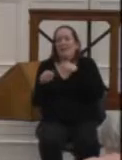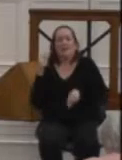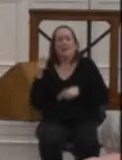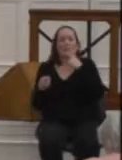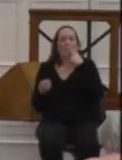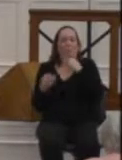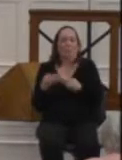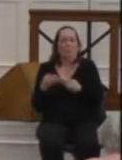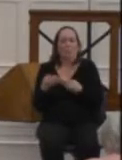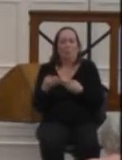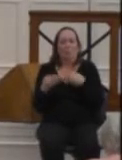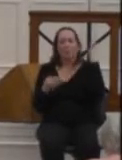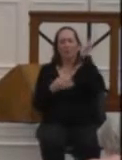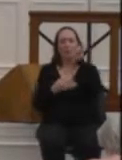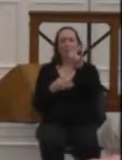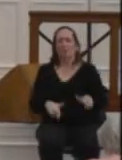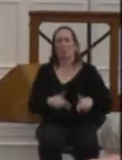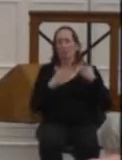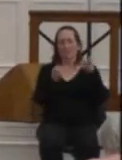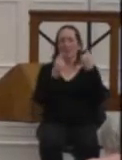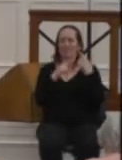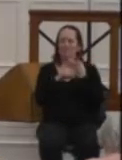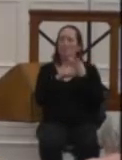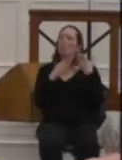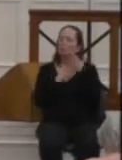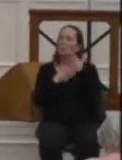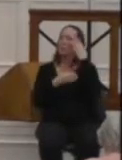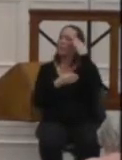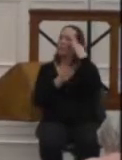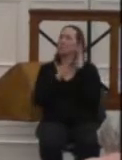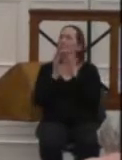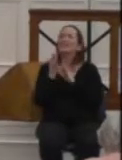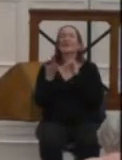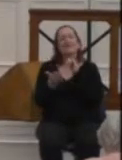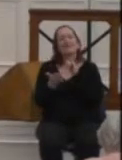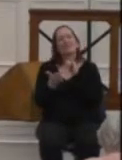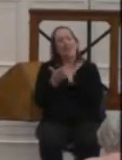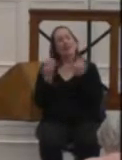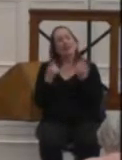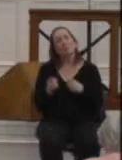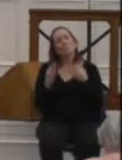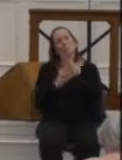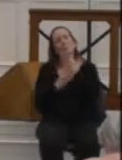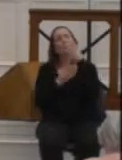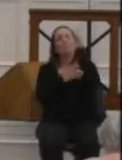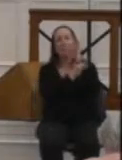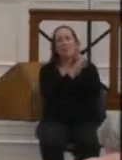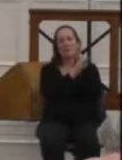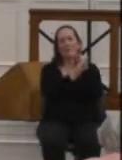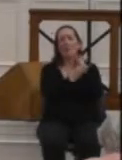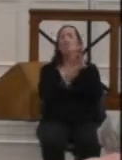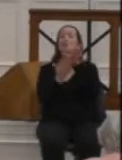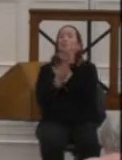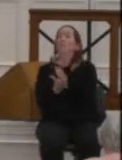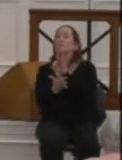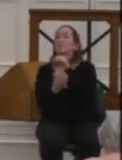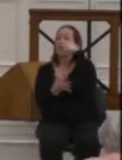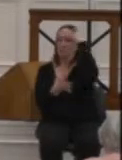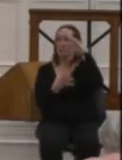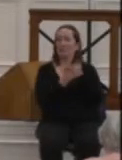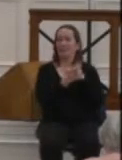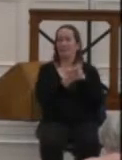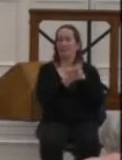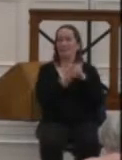life comes through knowing Jesus. That comes by faith. It is a choice to